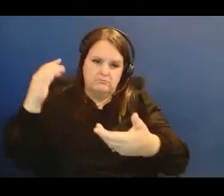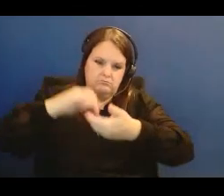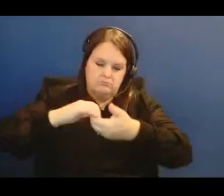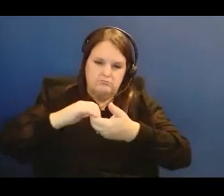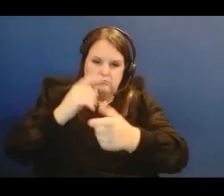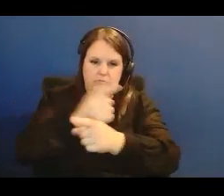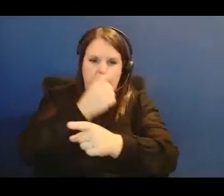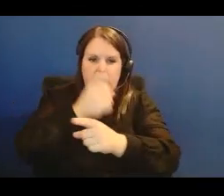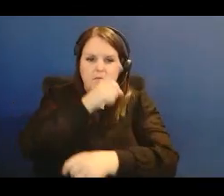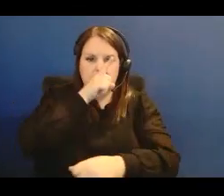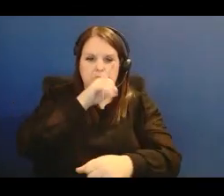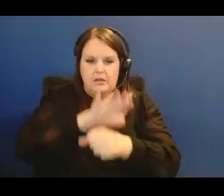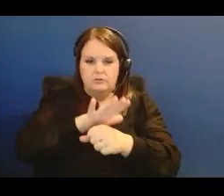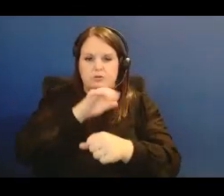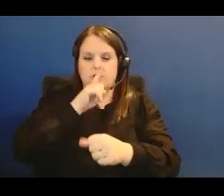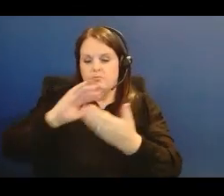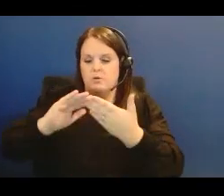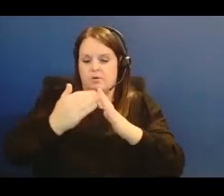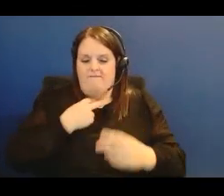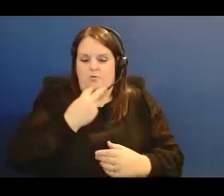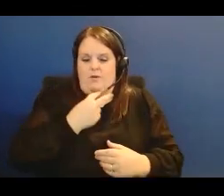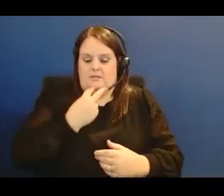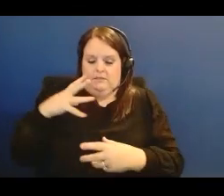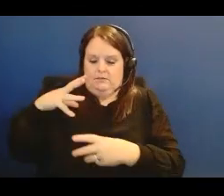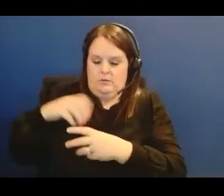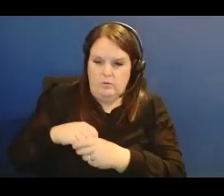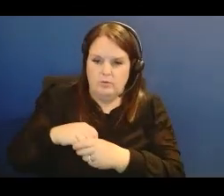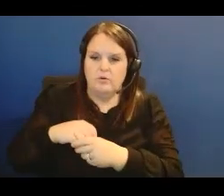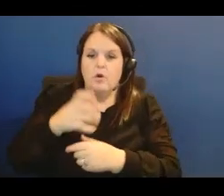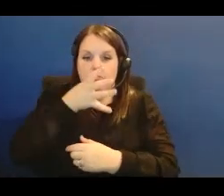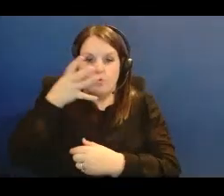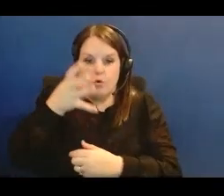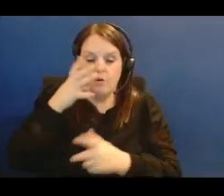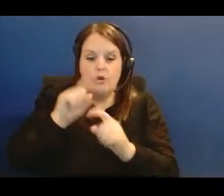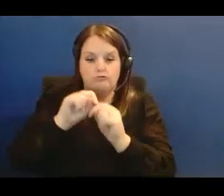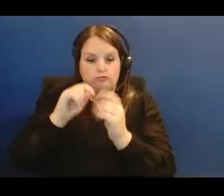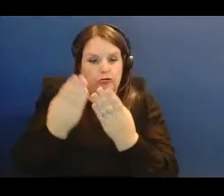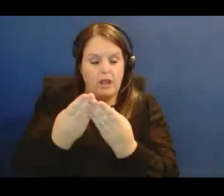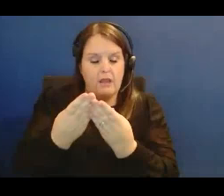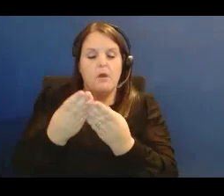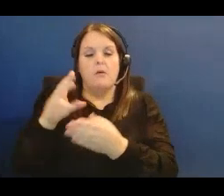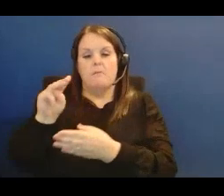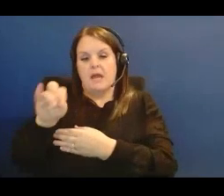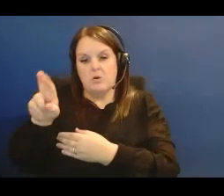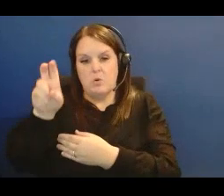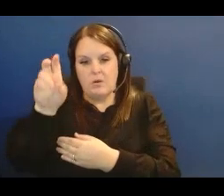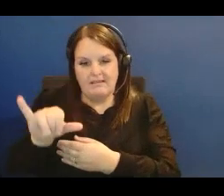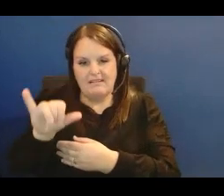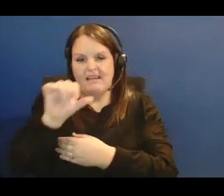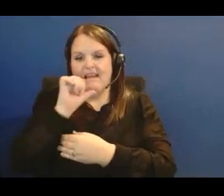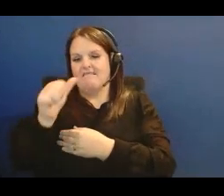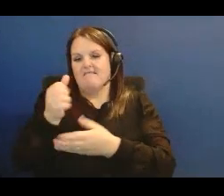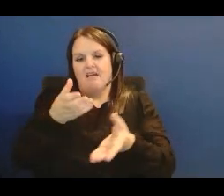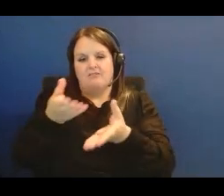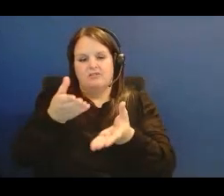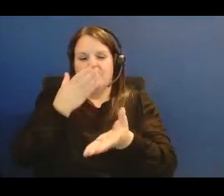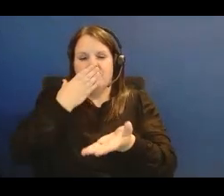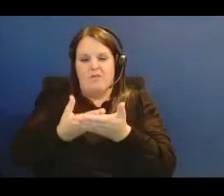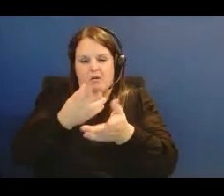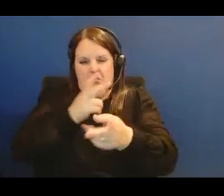that community voices, including the voices of rural, tribal, minority, and otherwise underserved populations, continue